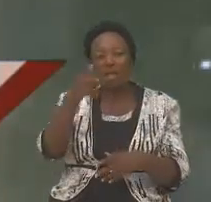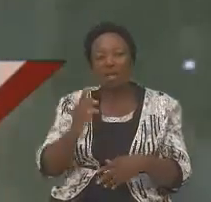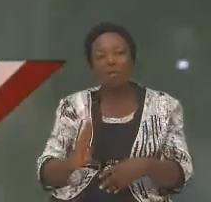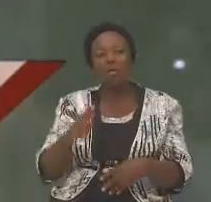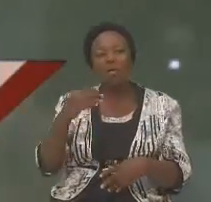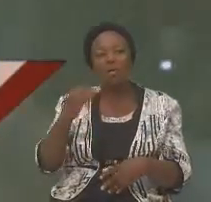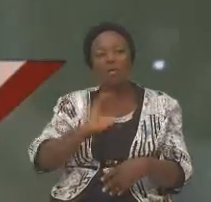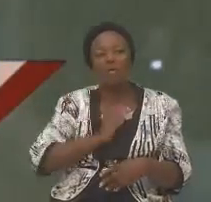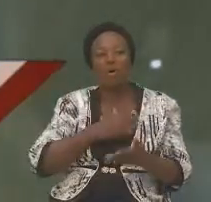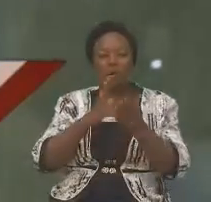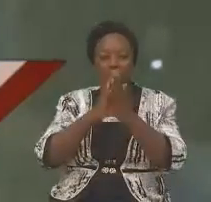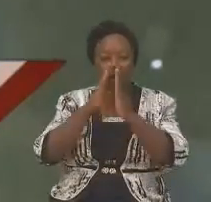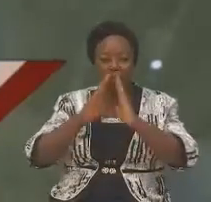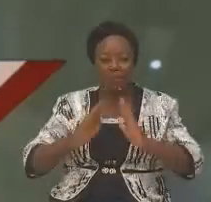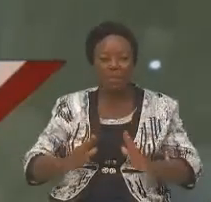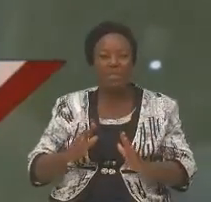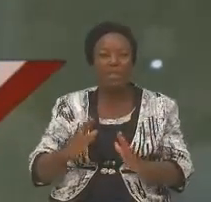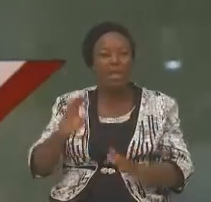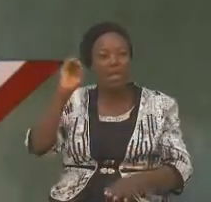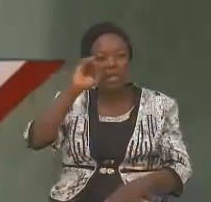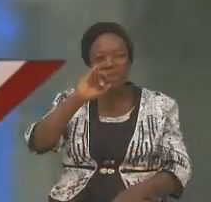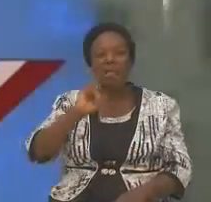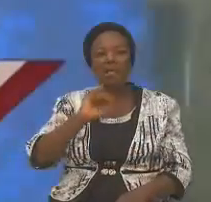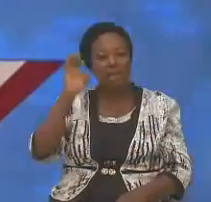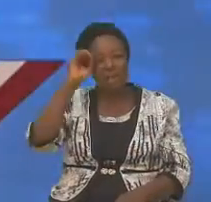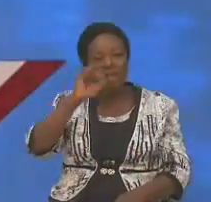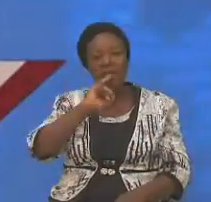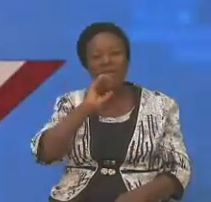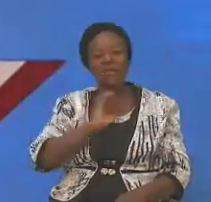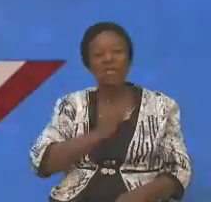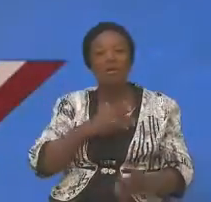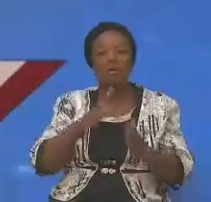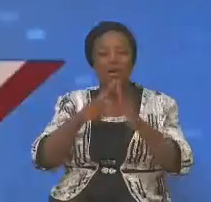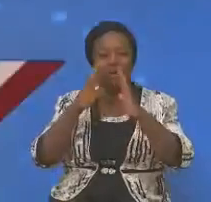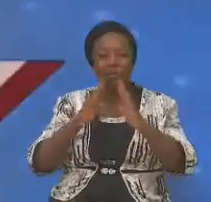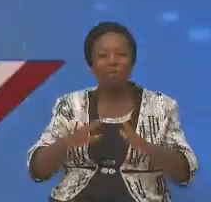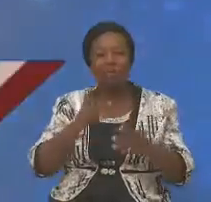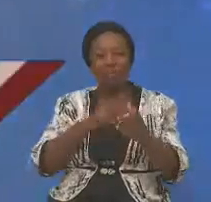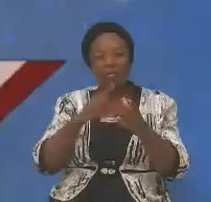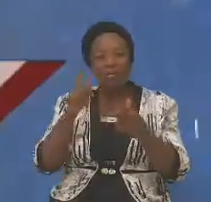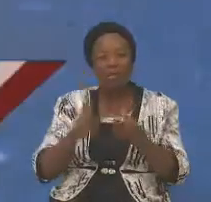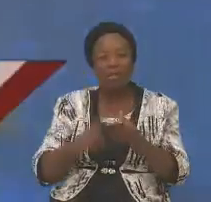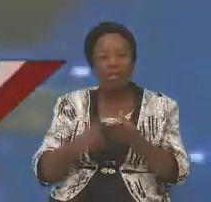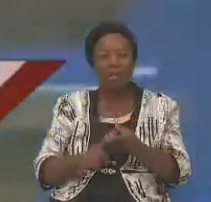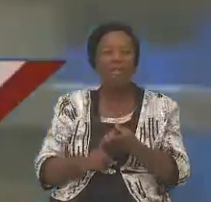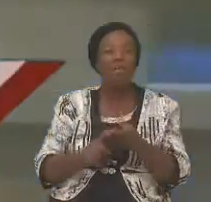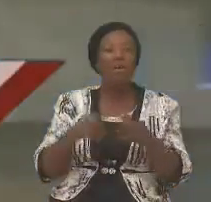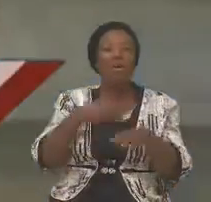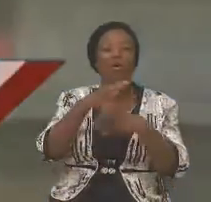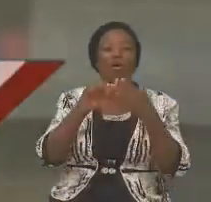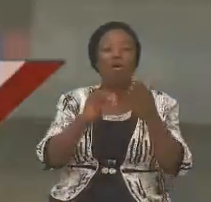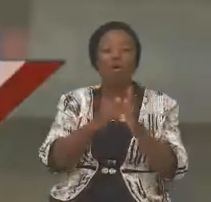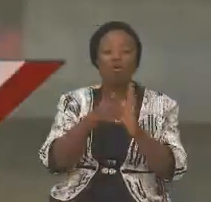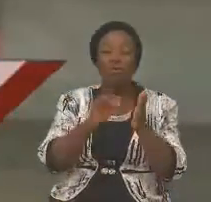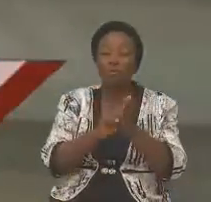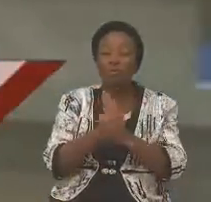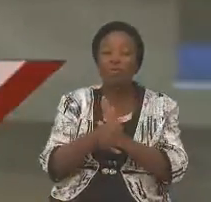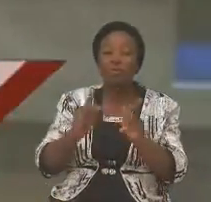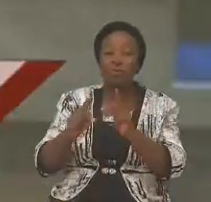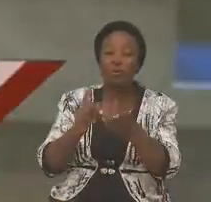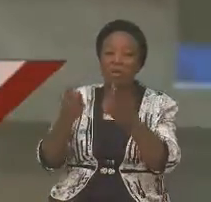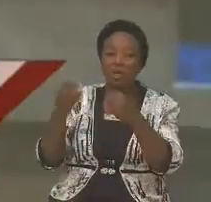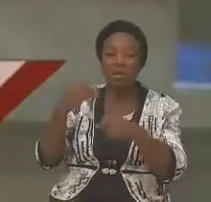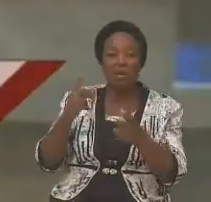against the people of Israel. And the Midianites came to fight against the people of God. The